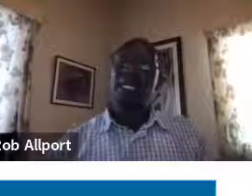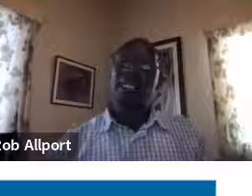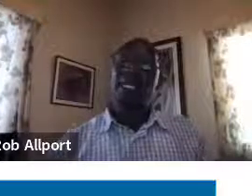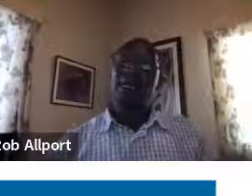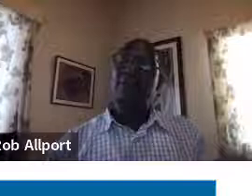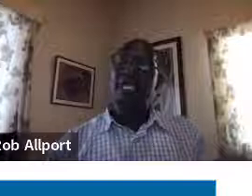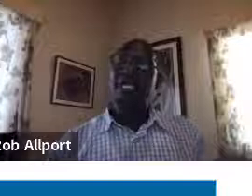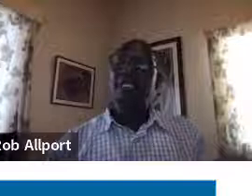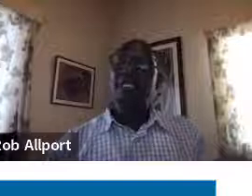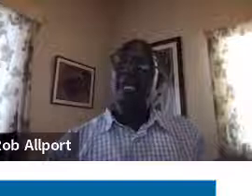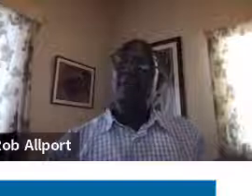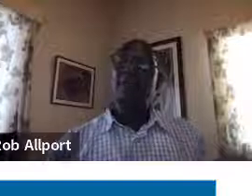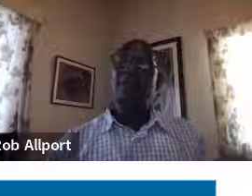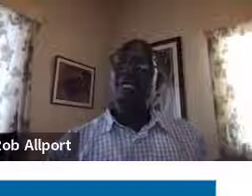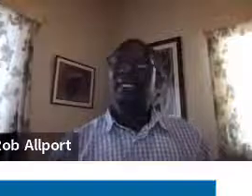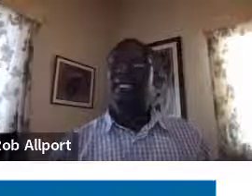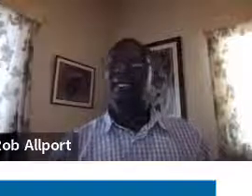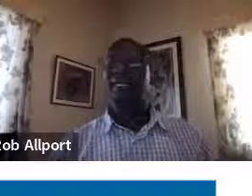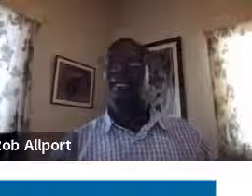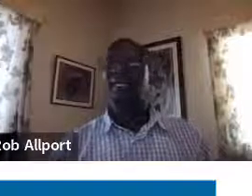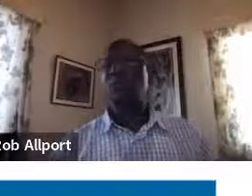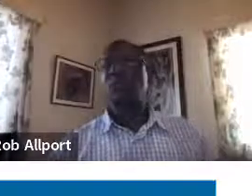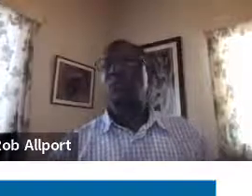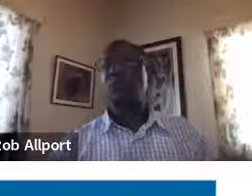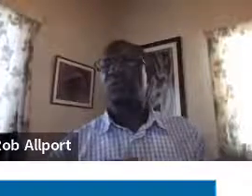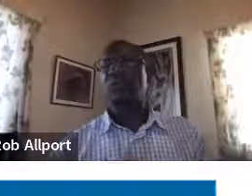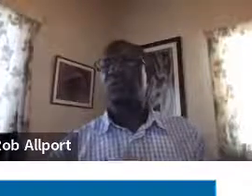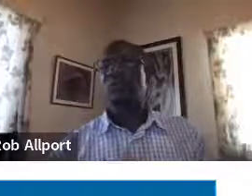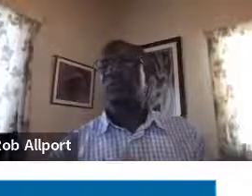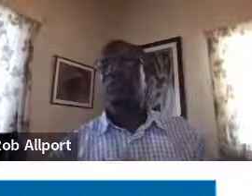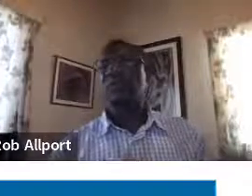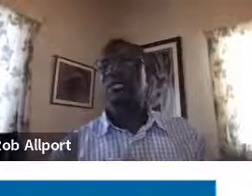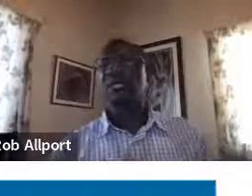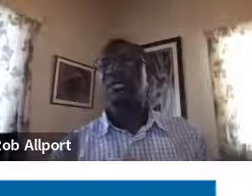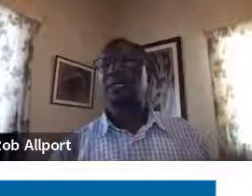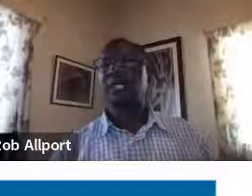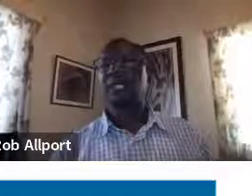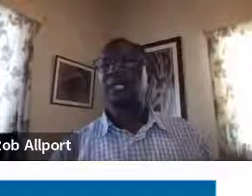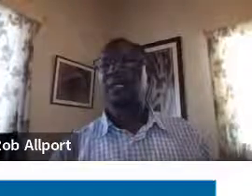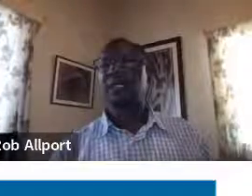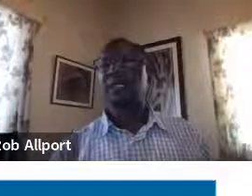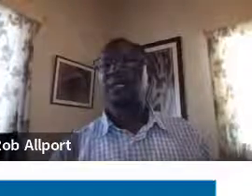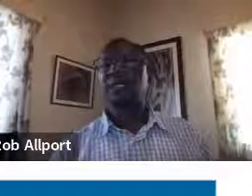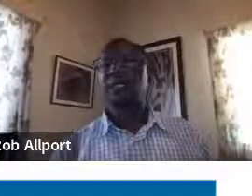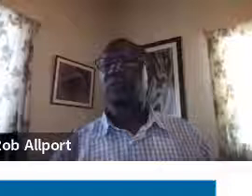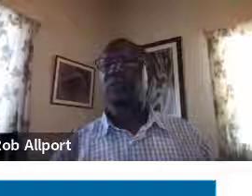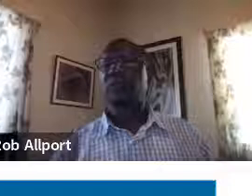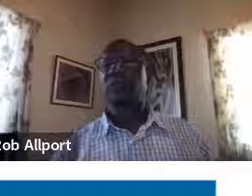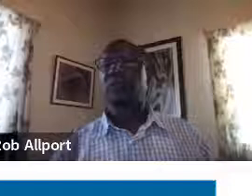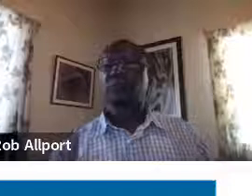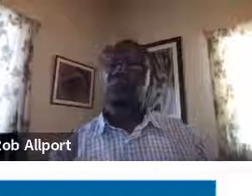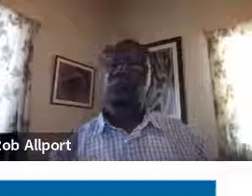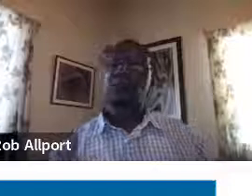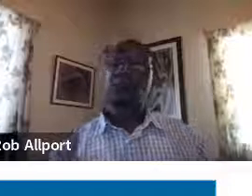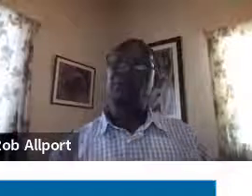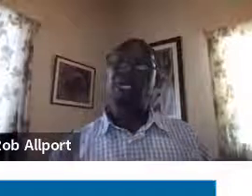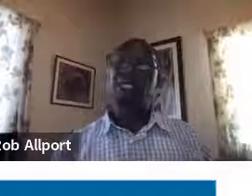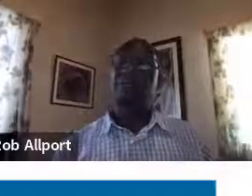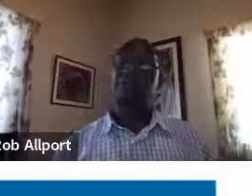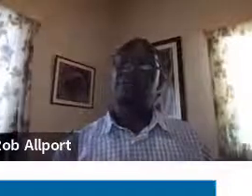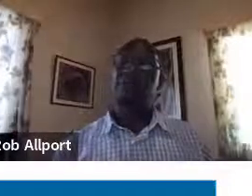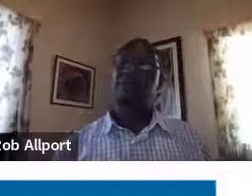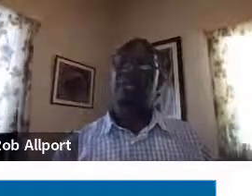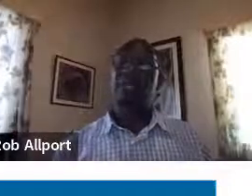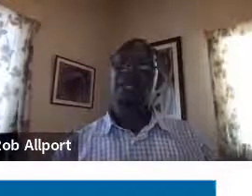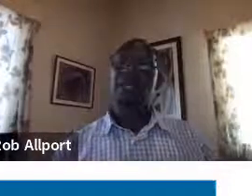the breeders have said are more resilient to some of these shocks of